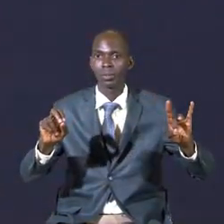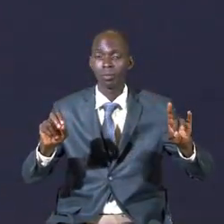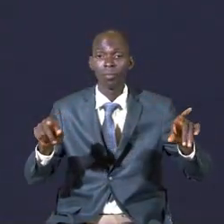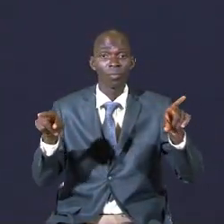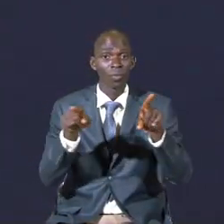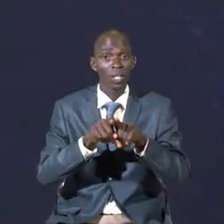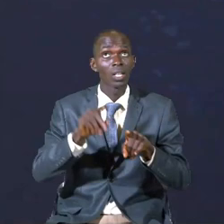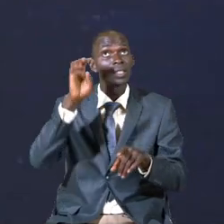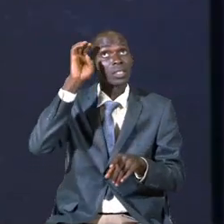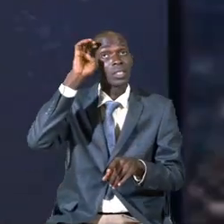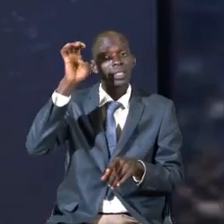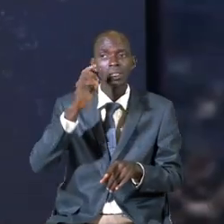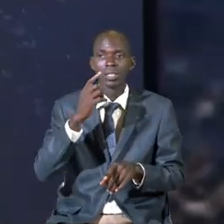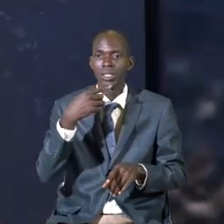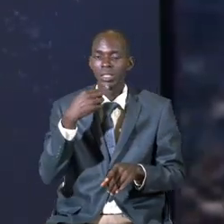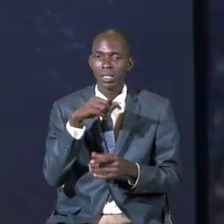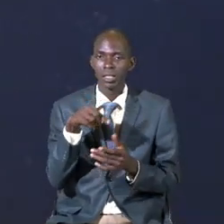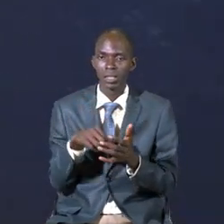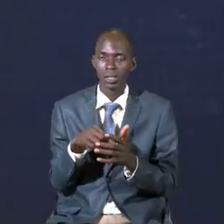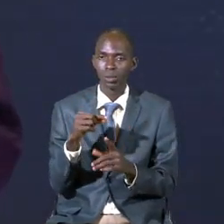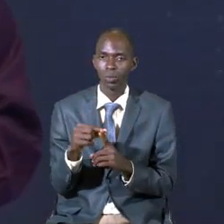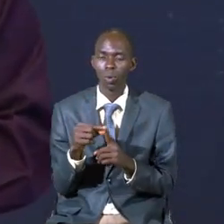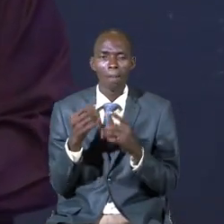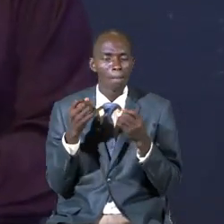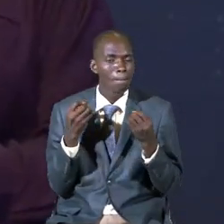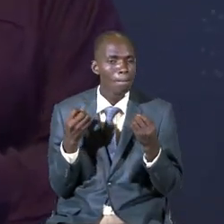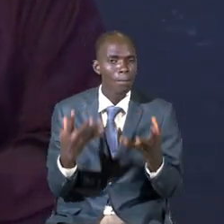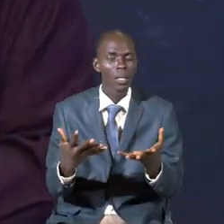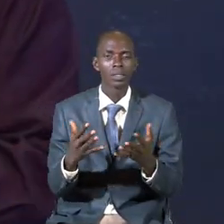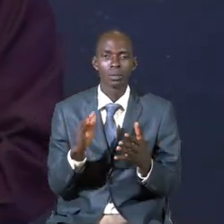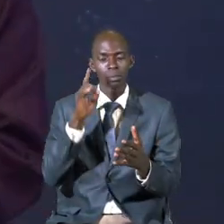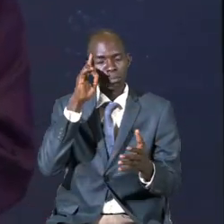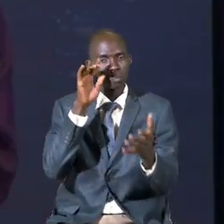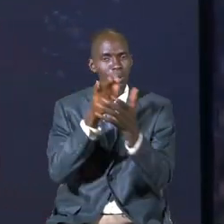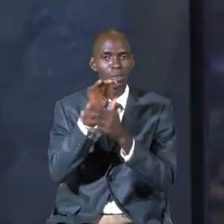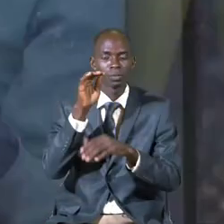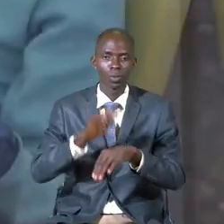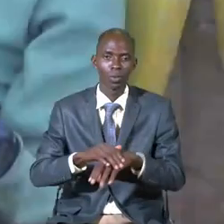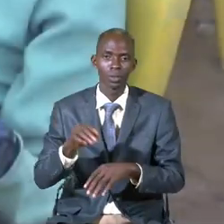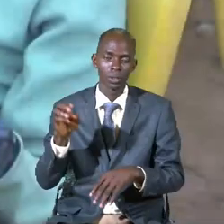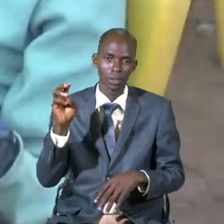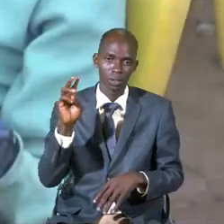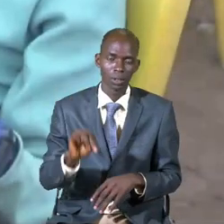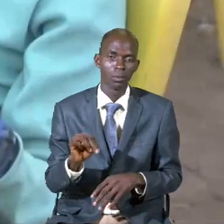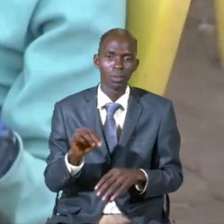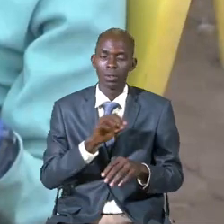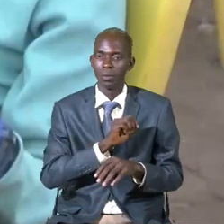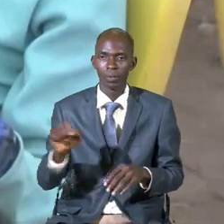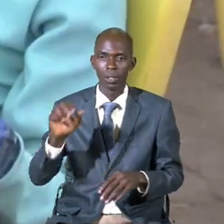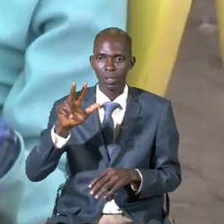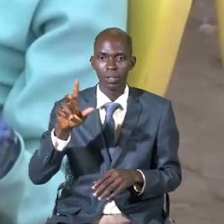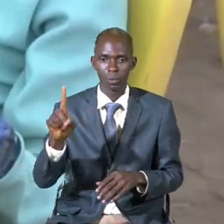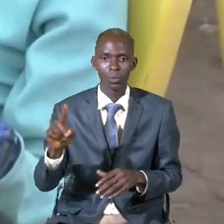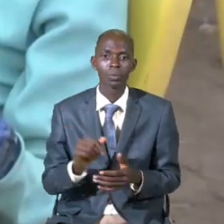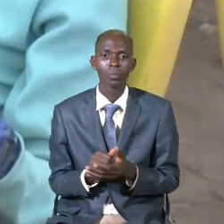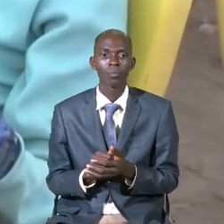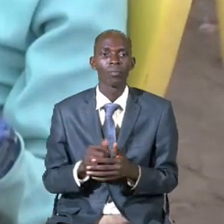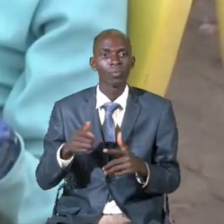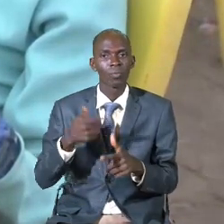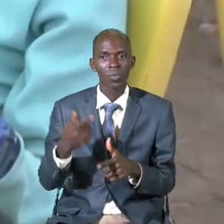these words many believe on him for such a one then said